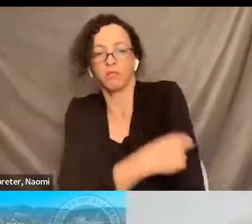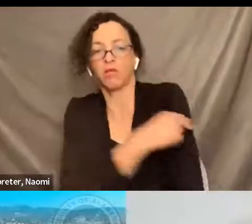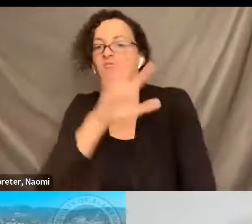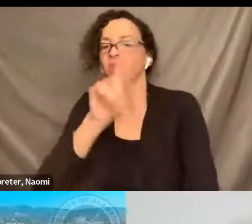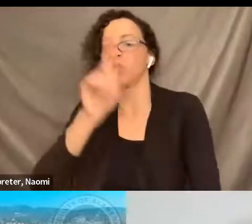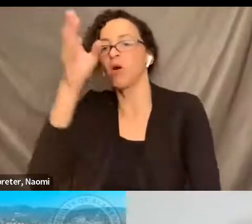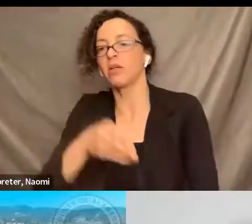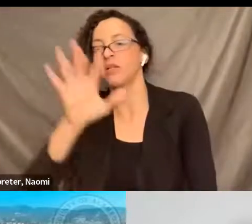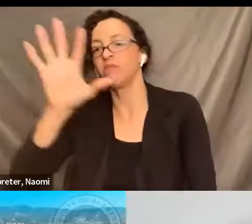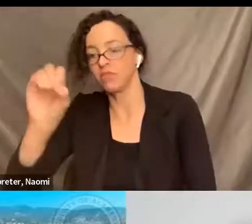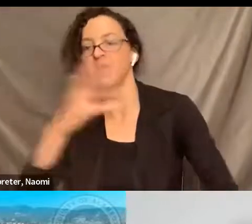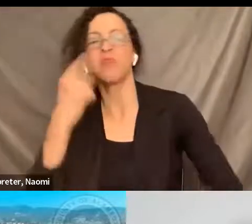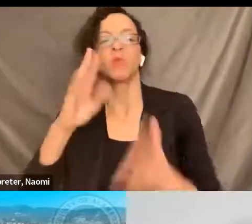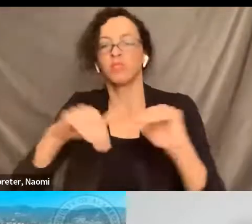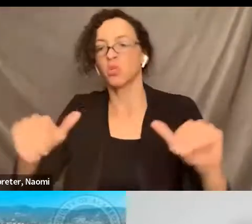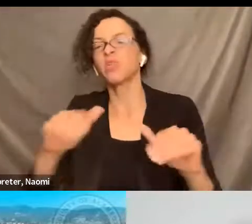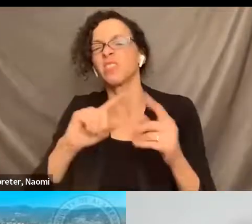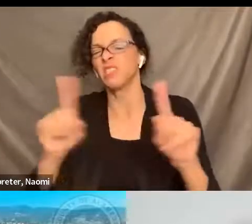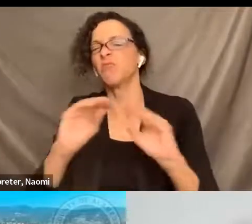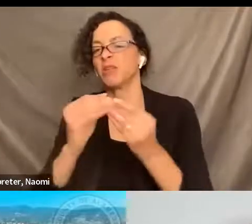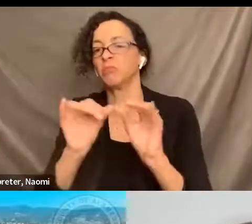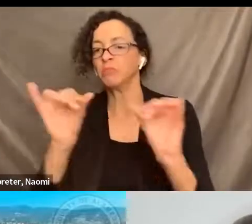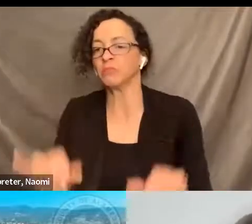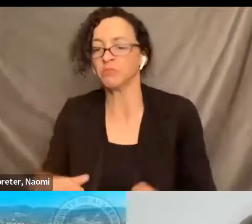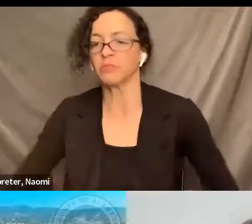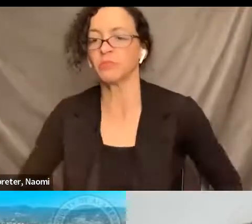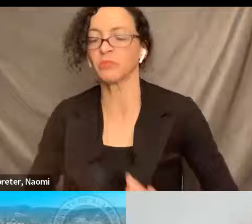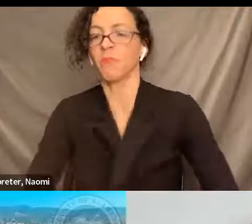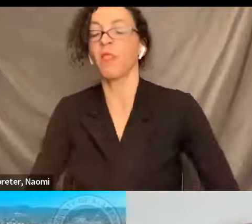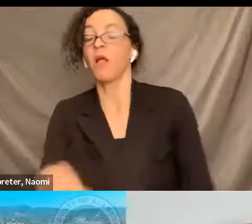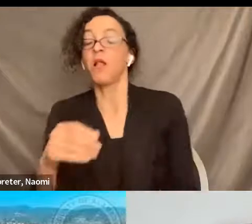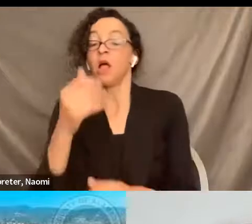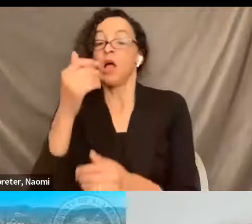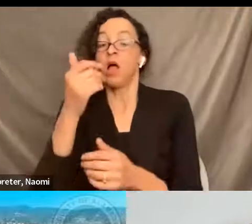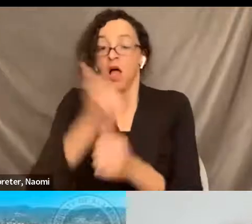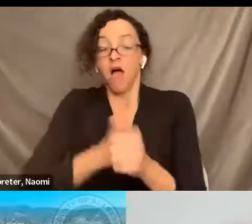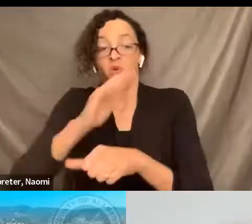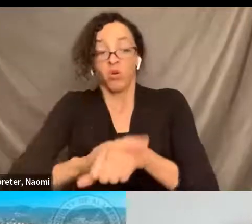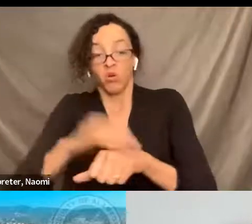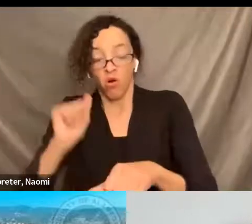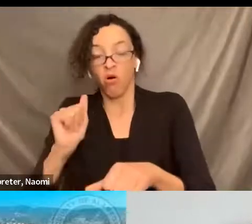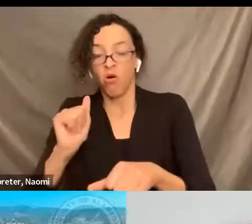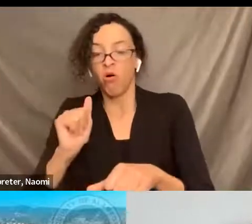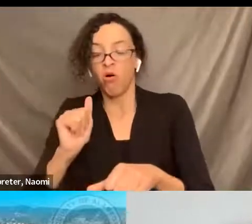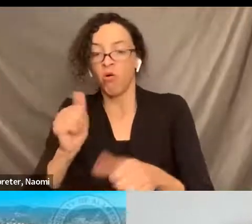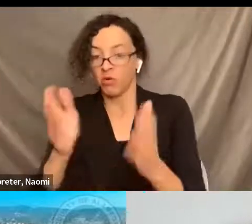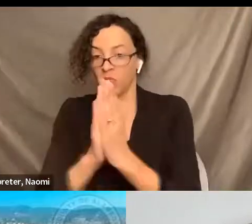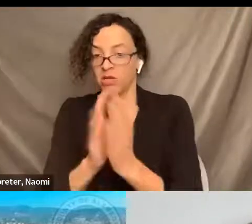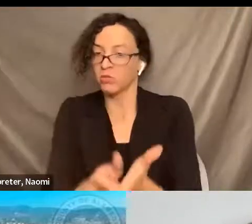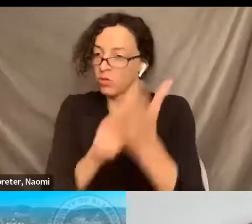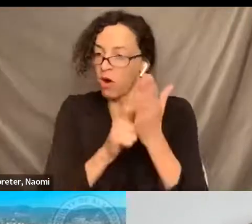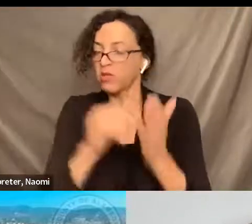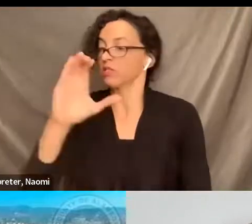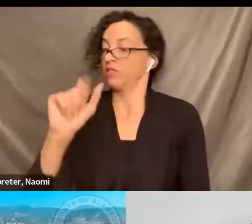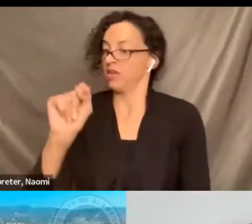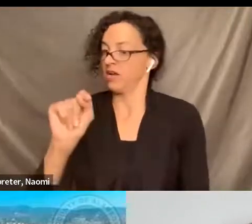not every call request, requires that. And so CAT is really looking at if you can